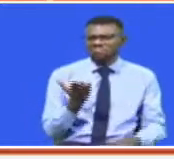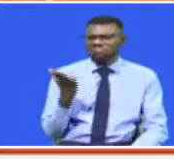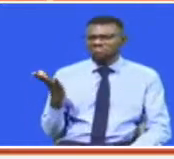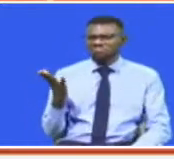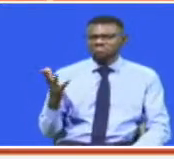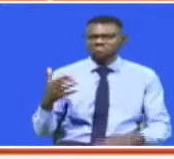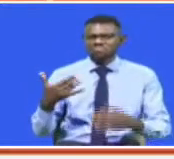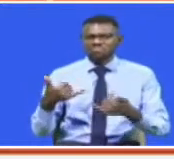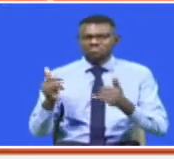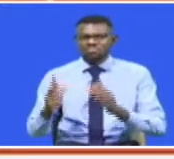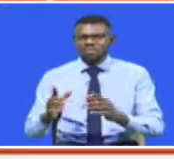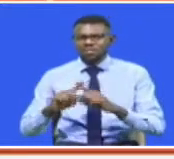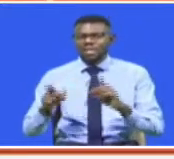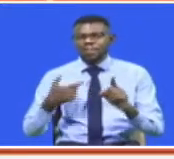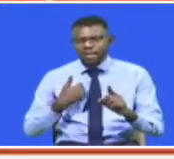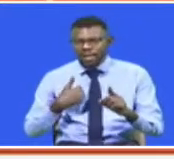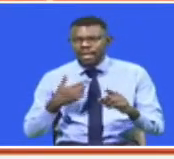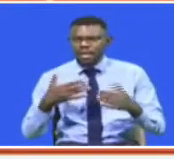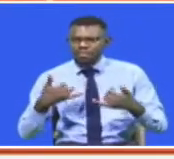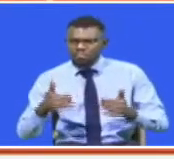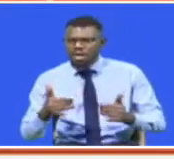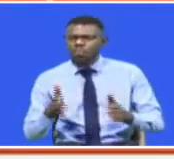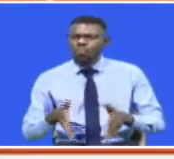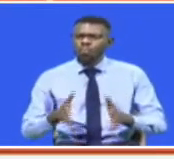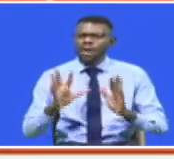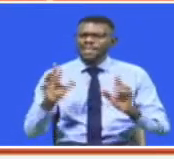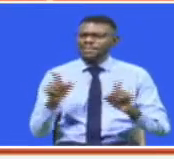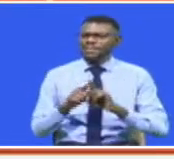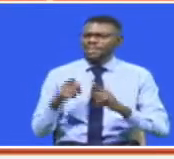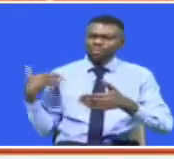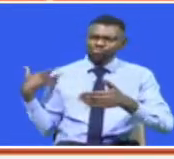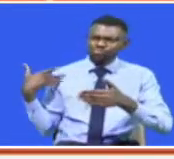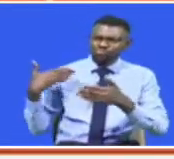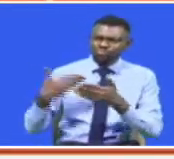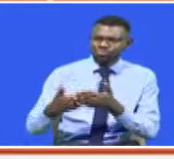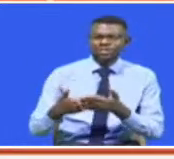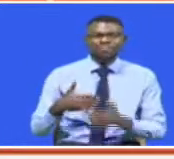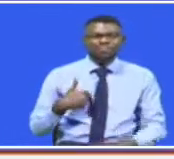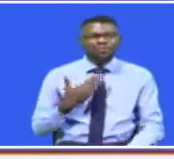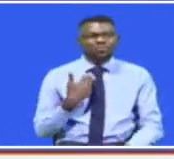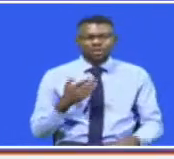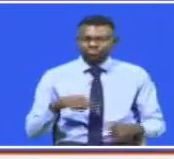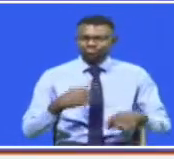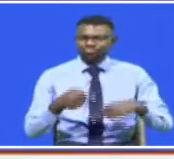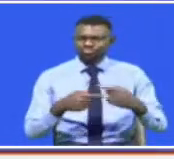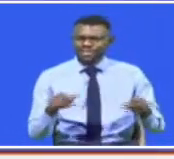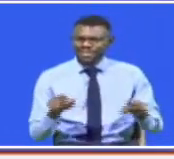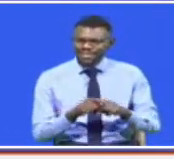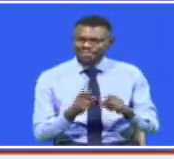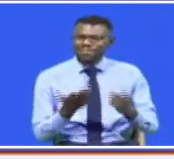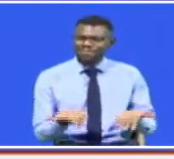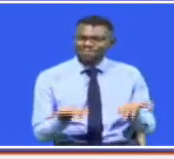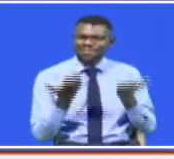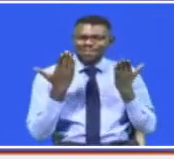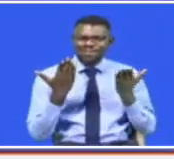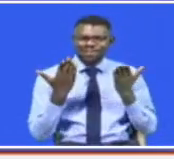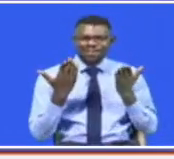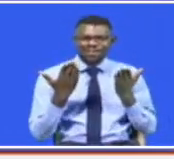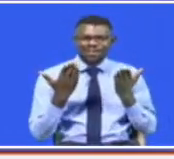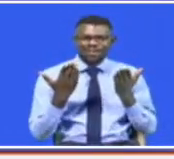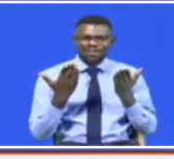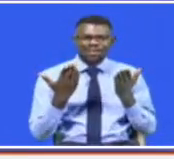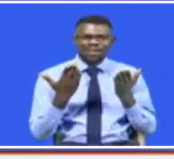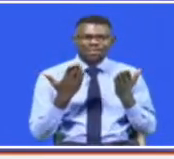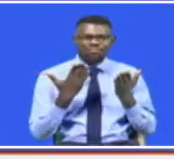follow my routines and play the same way I've been playing since the beginning so I can keep up on my momentum and so I can stay the